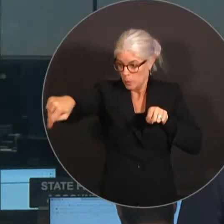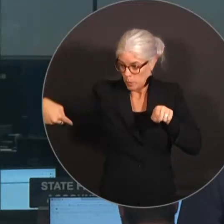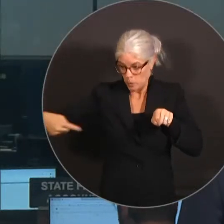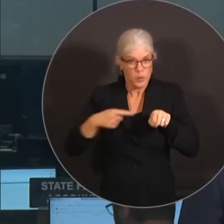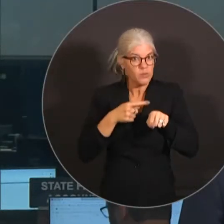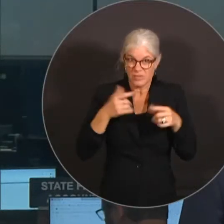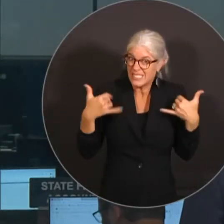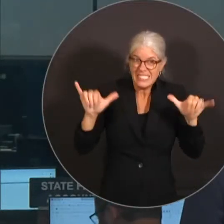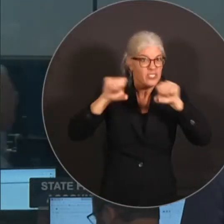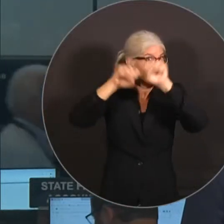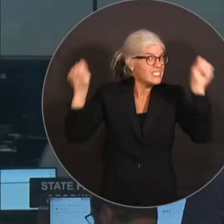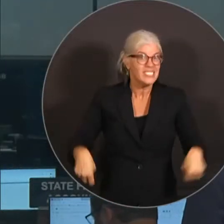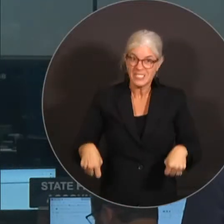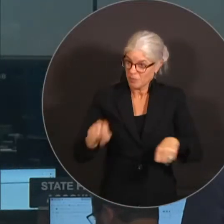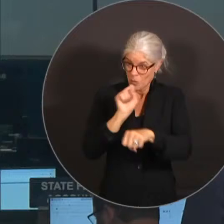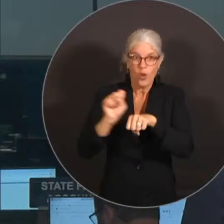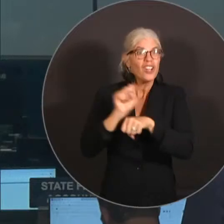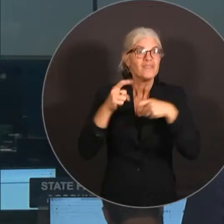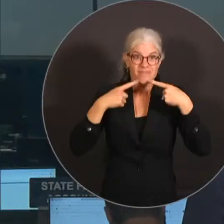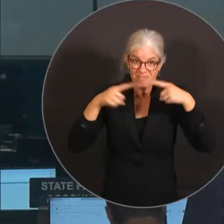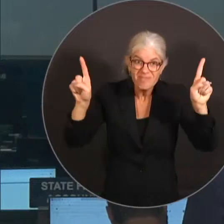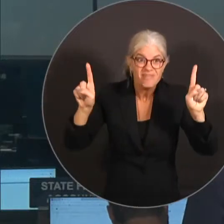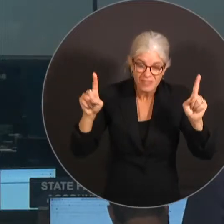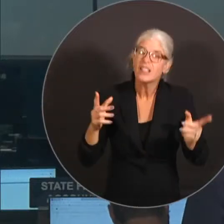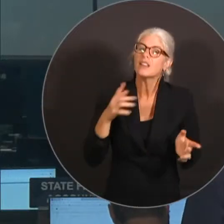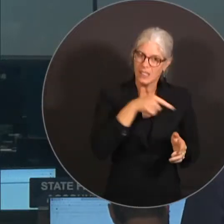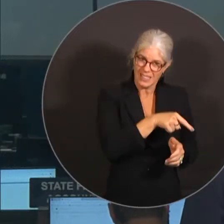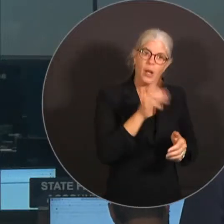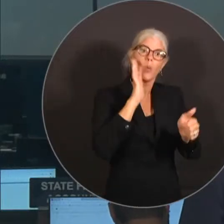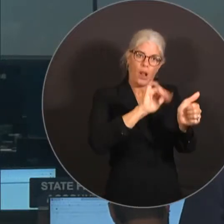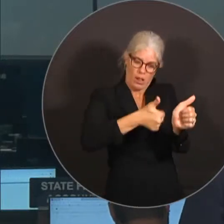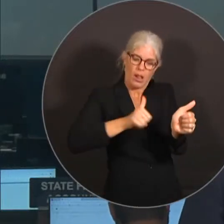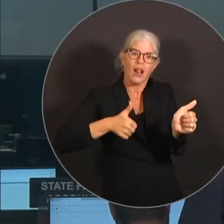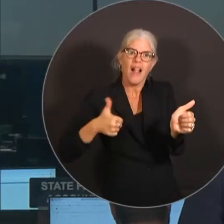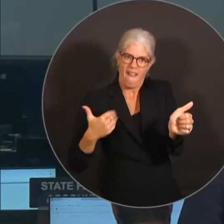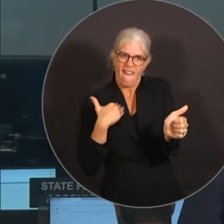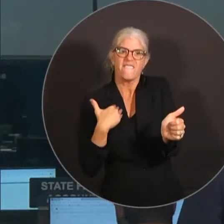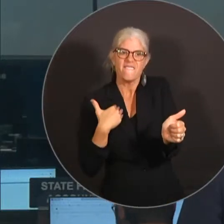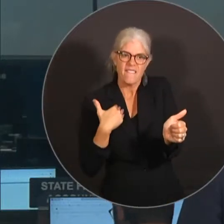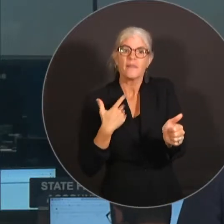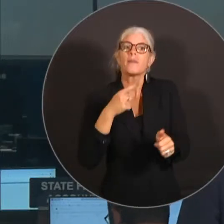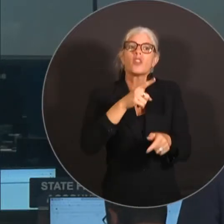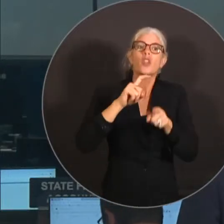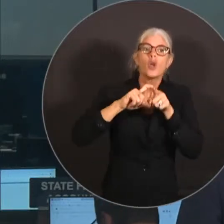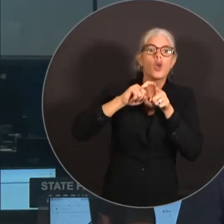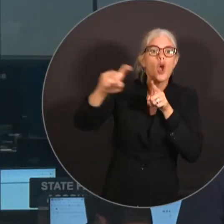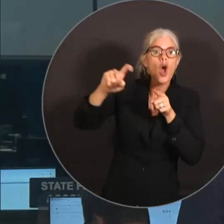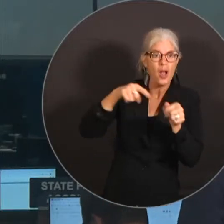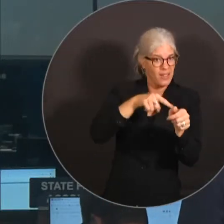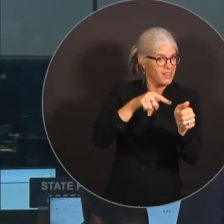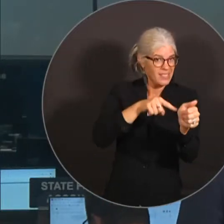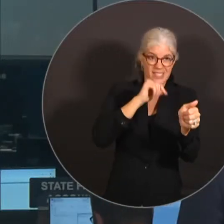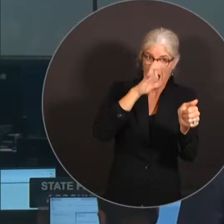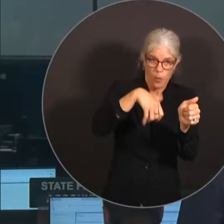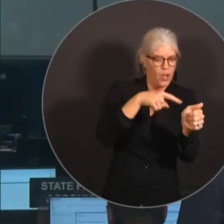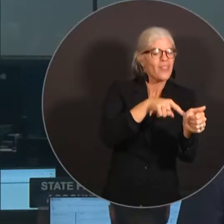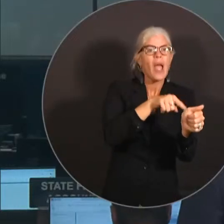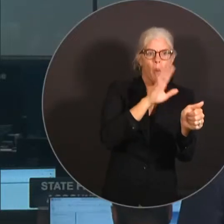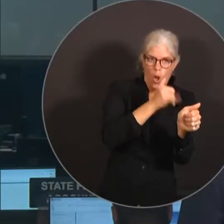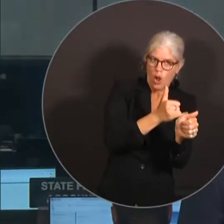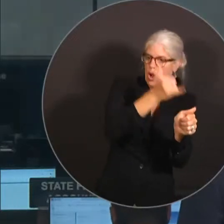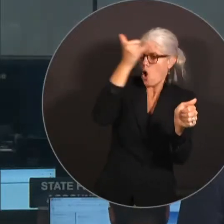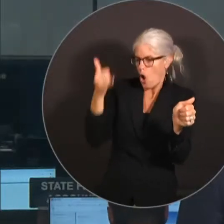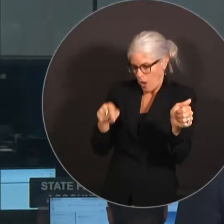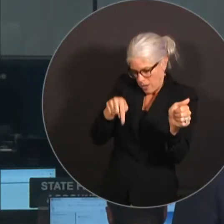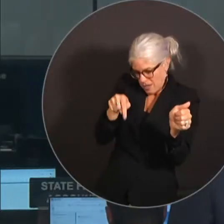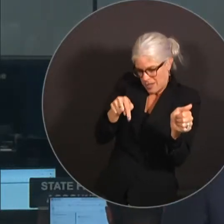get the information, they'll pick up that, hotline, call that next county over and say, this is what's going on, and then people